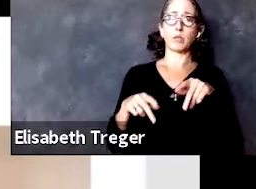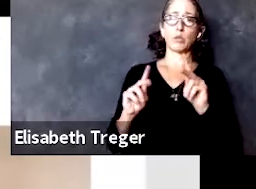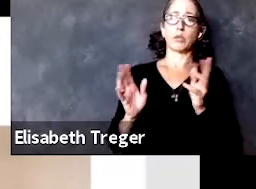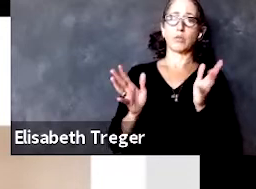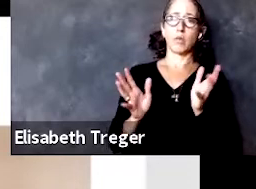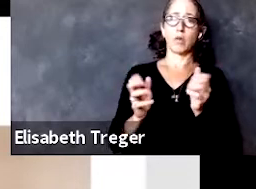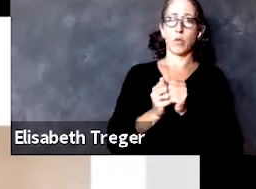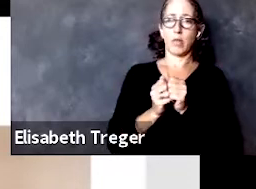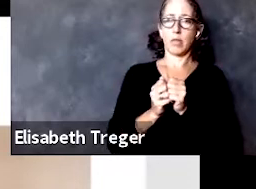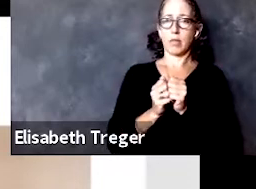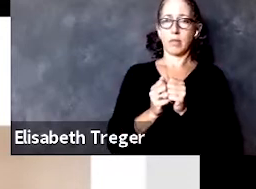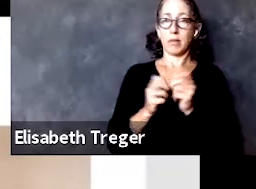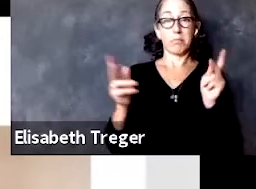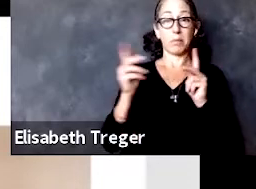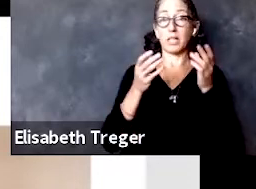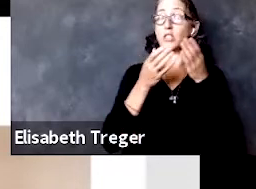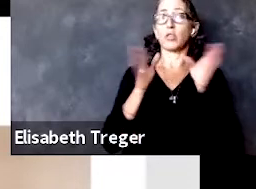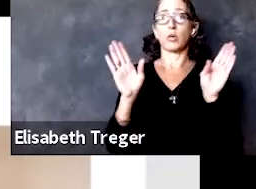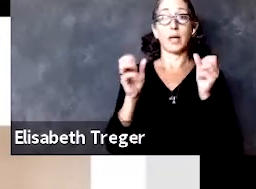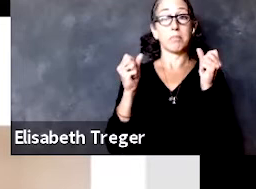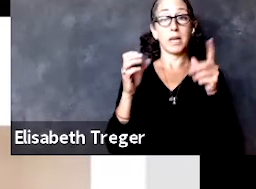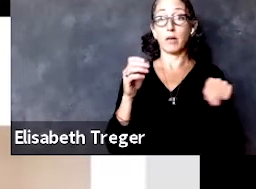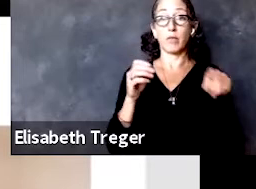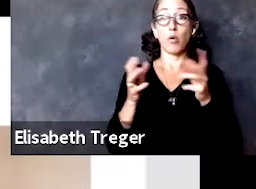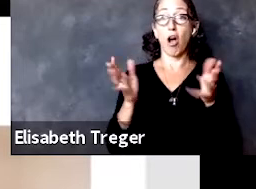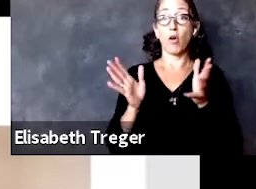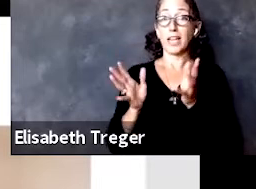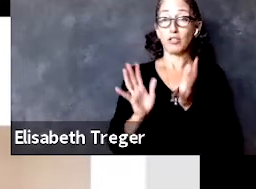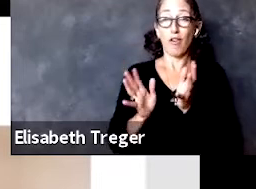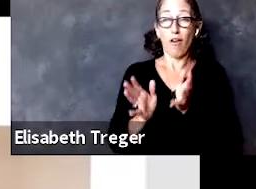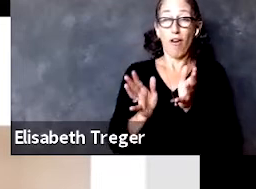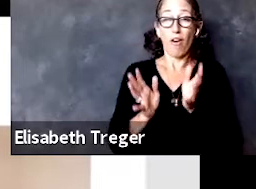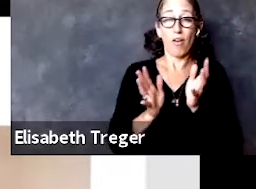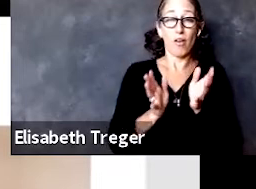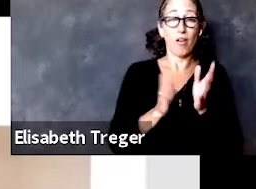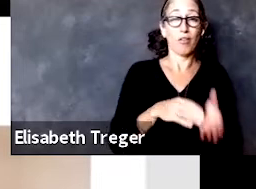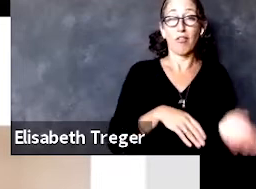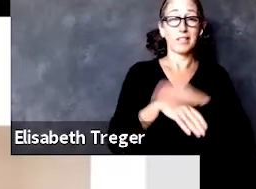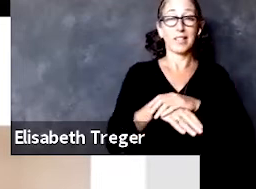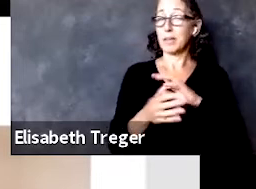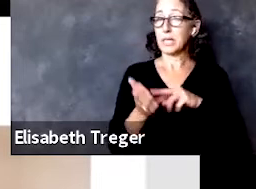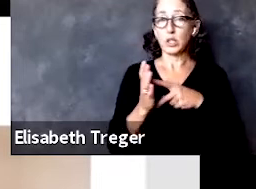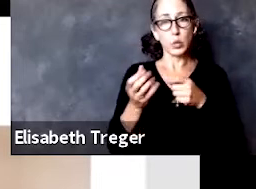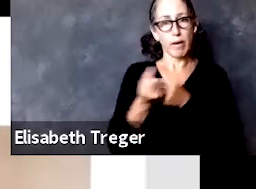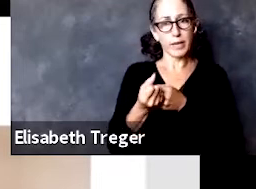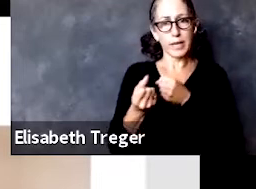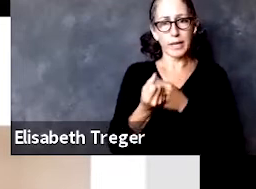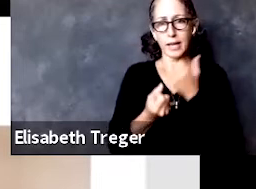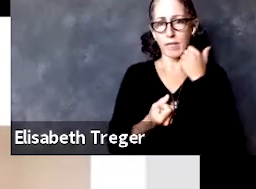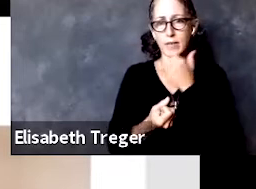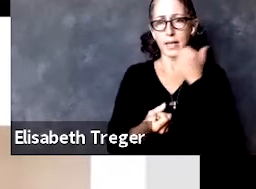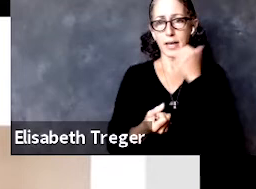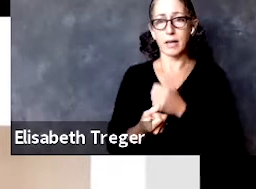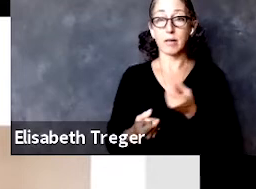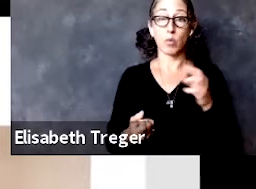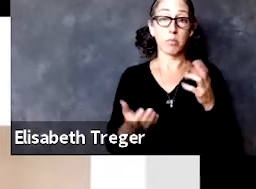neighbors. And many of you advocate every day. If someone hasn't listened to you on a customer service call and you